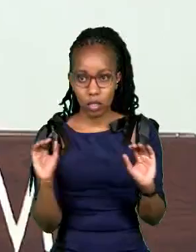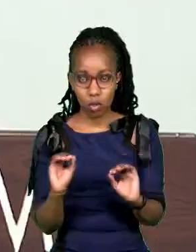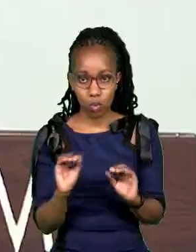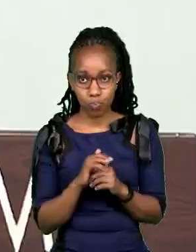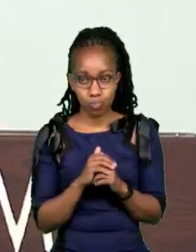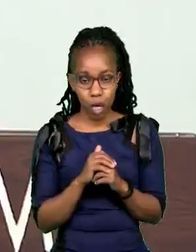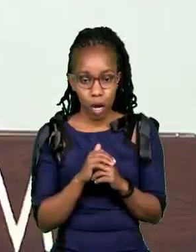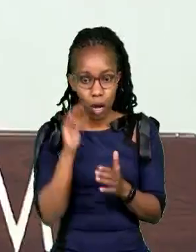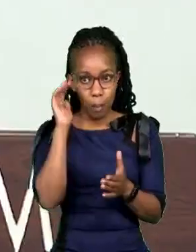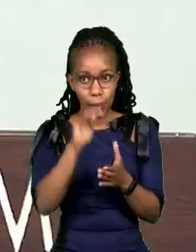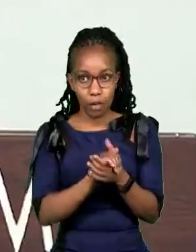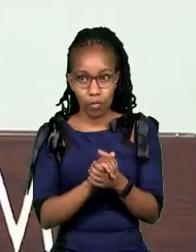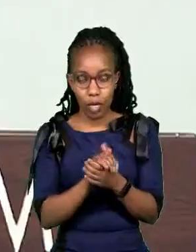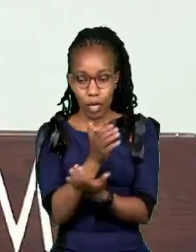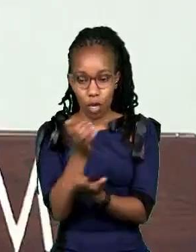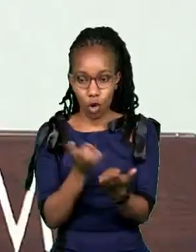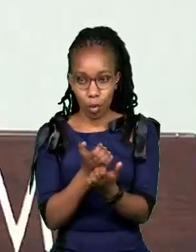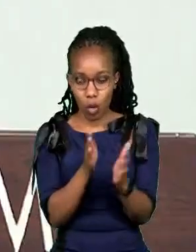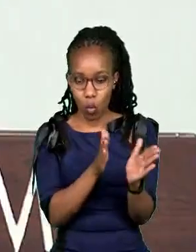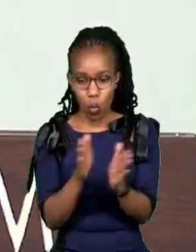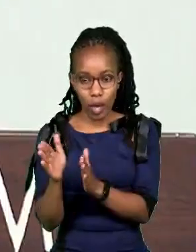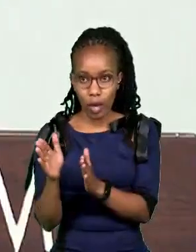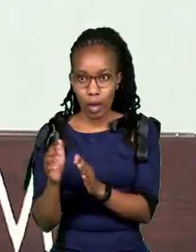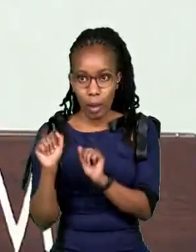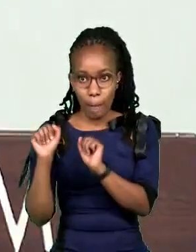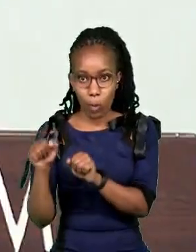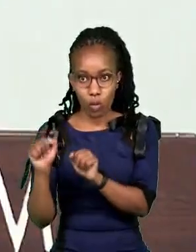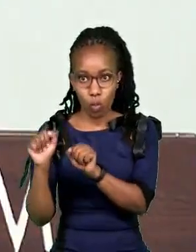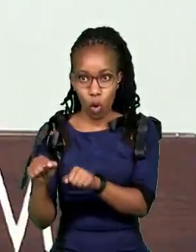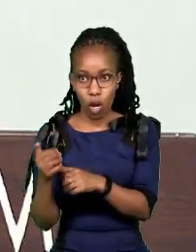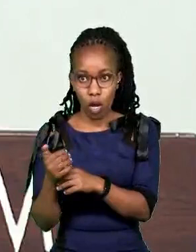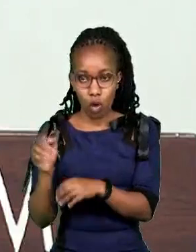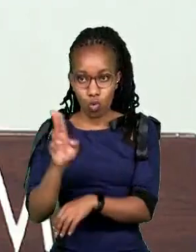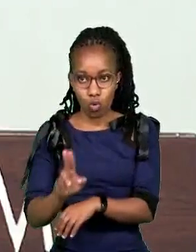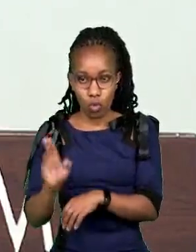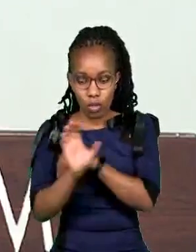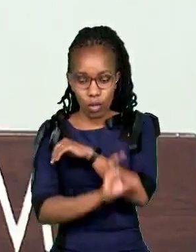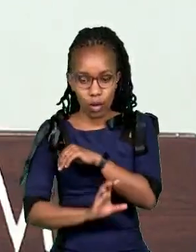that there is no economic model that you can take to a country that is in turmoil. We